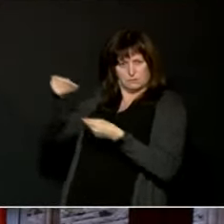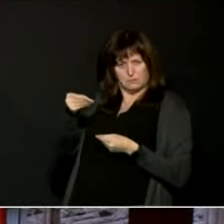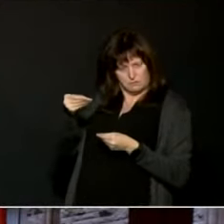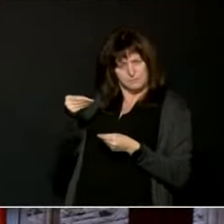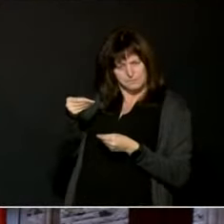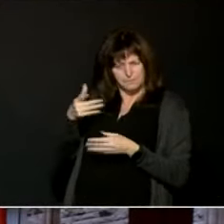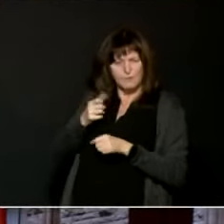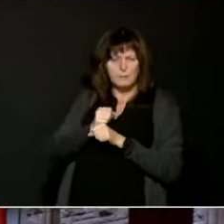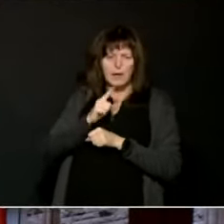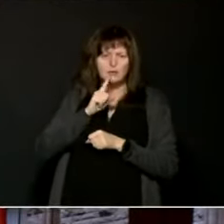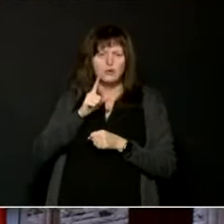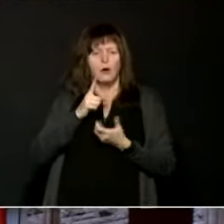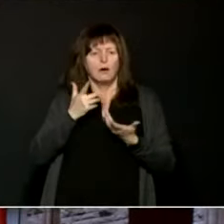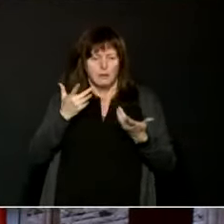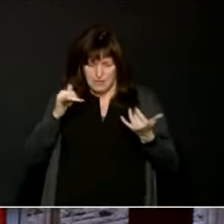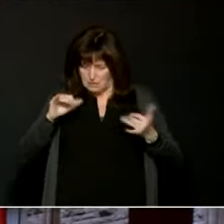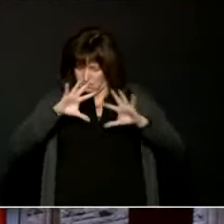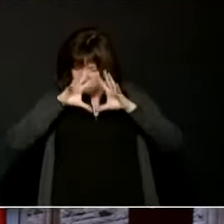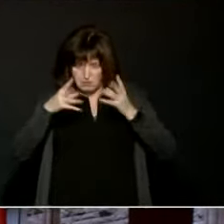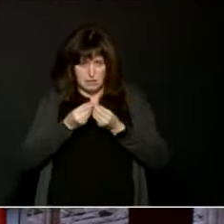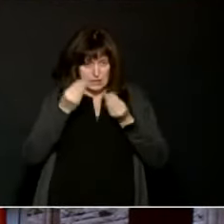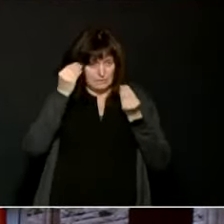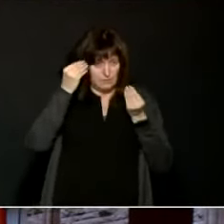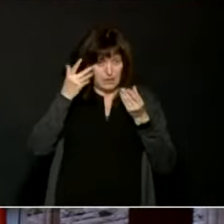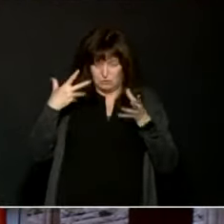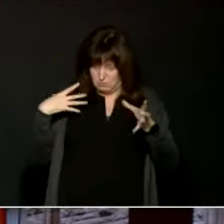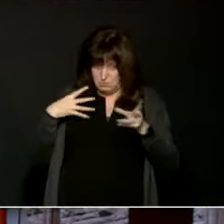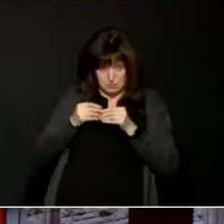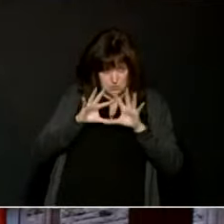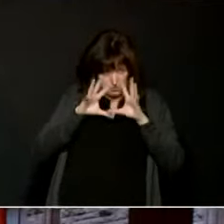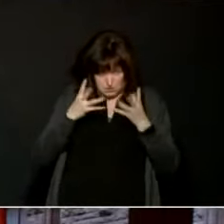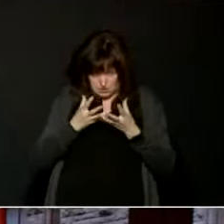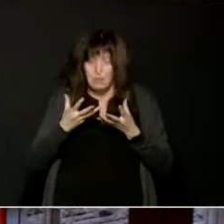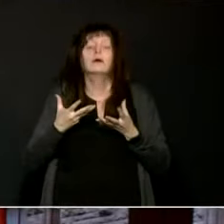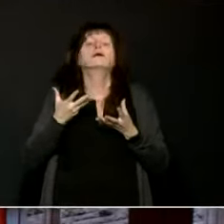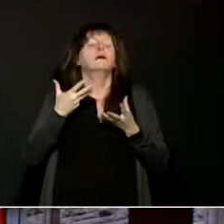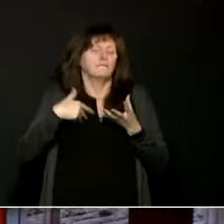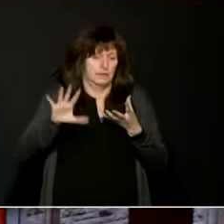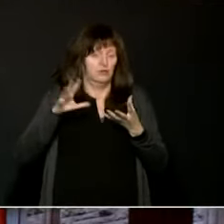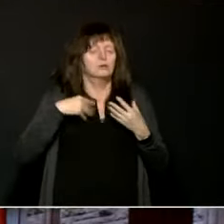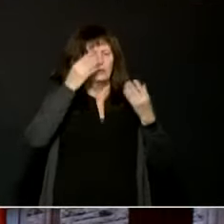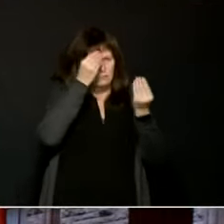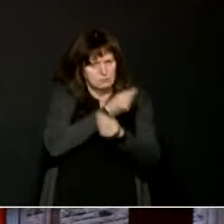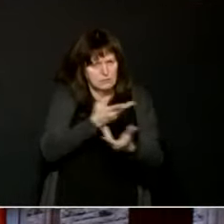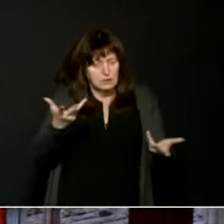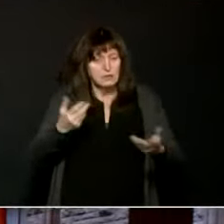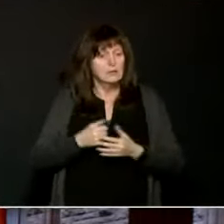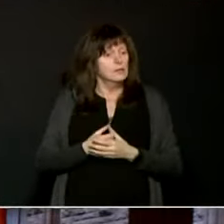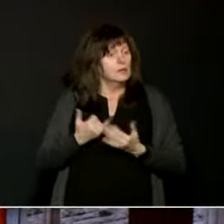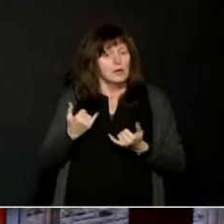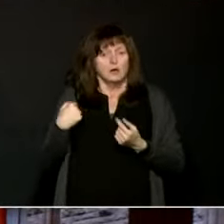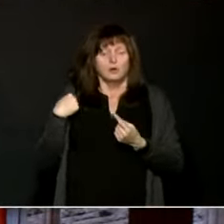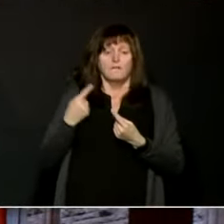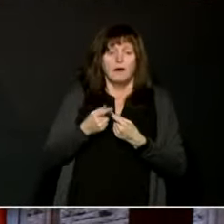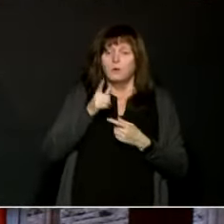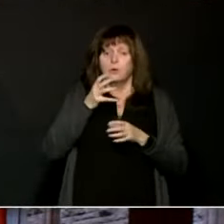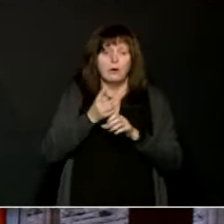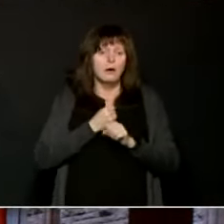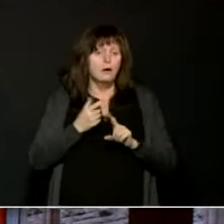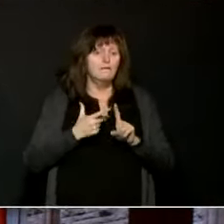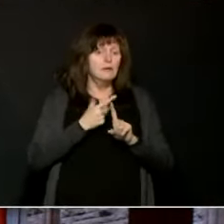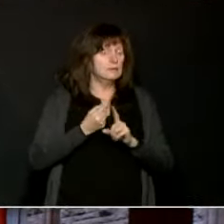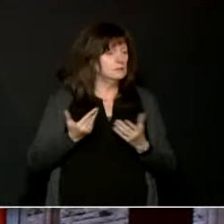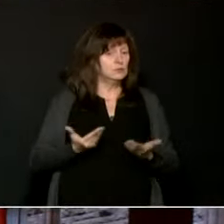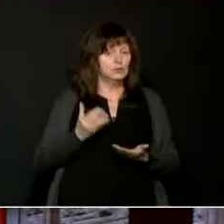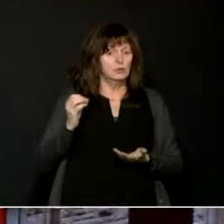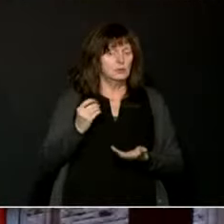So we have no concerns with those who have received it so far on that basis there. If you have questions, you can talk to your